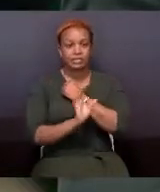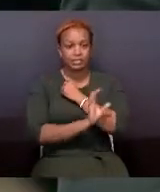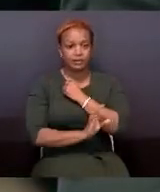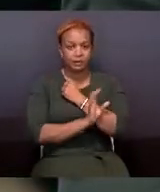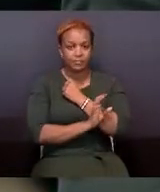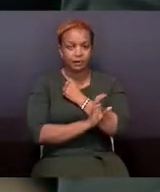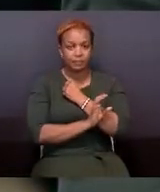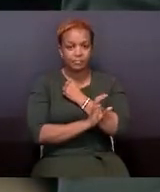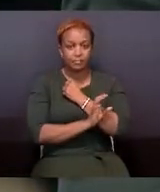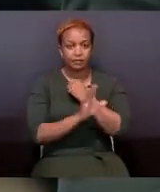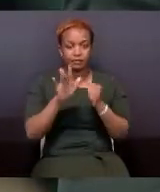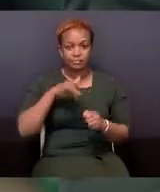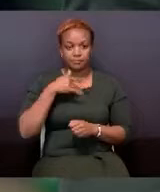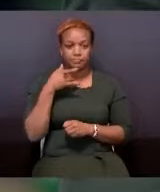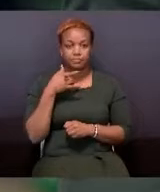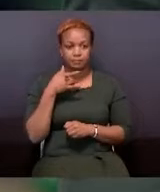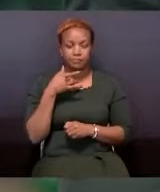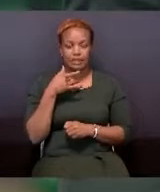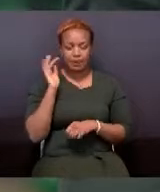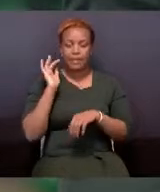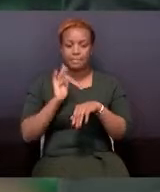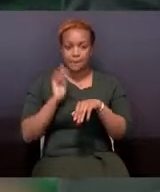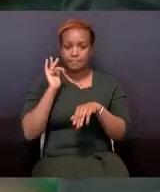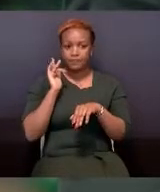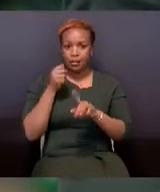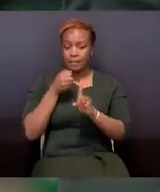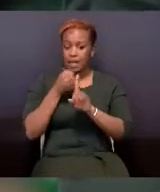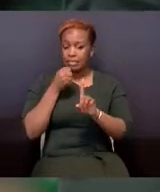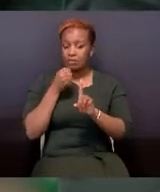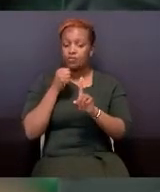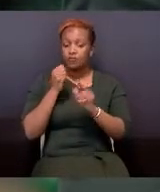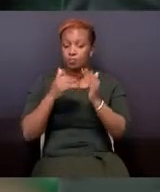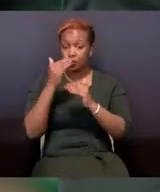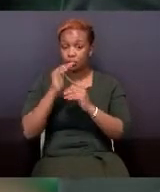are feeling the effects of the post-COVID challenges,